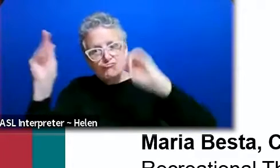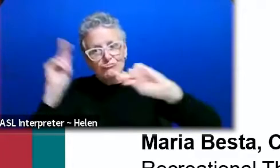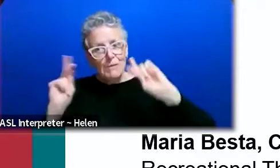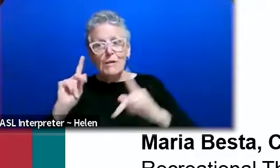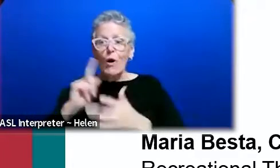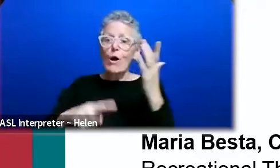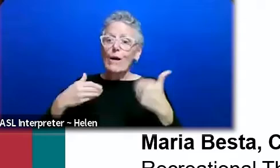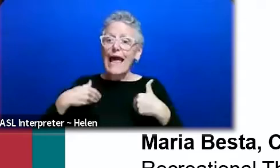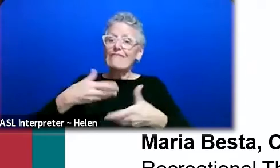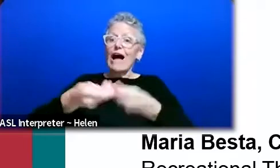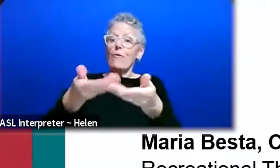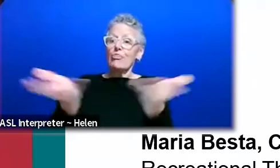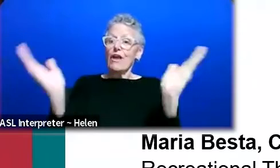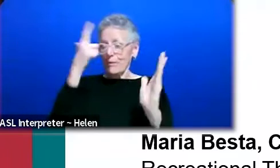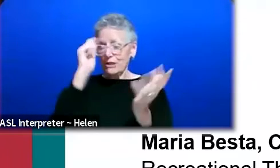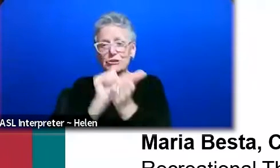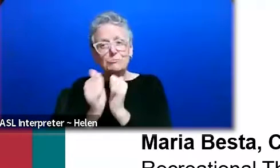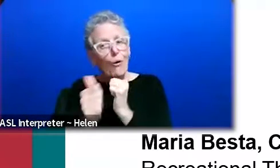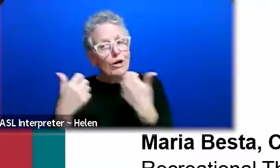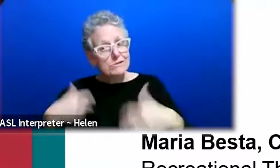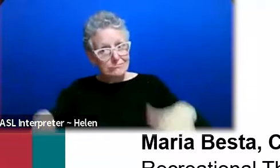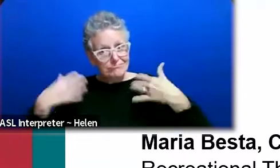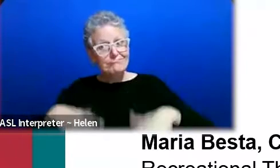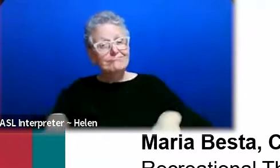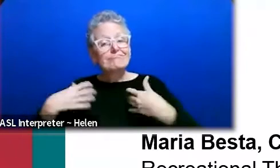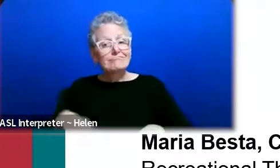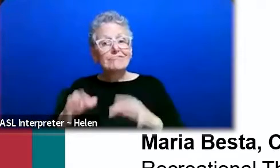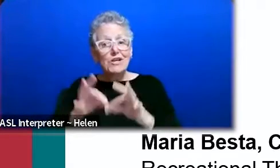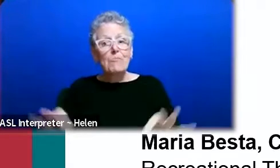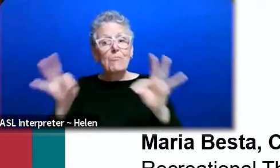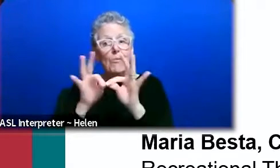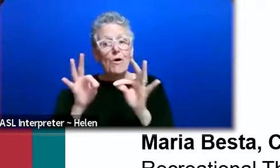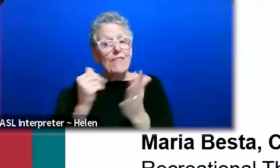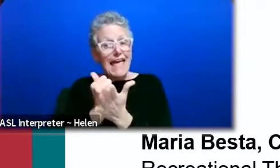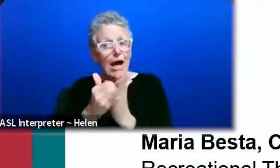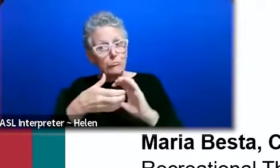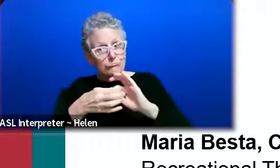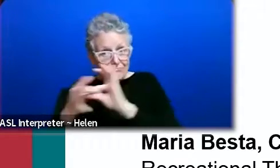there, because sports are really great just to unite people.